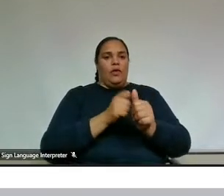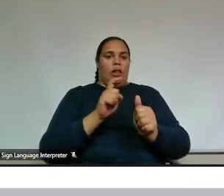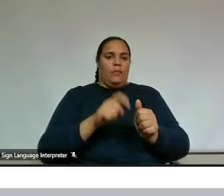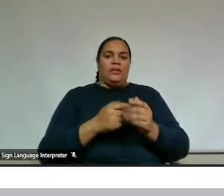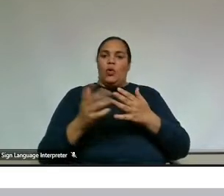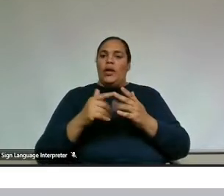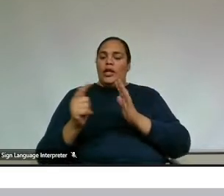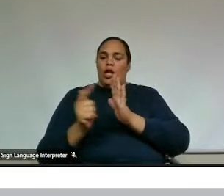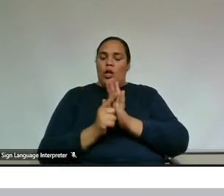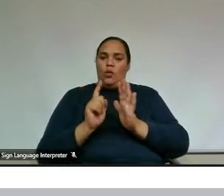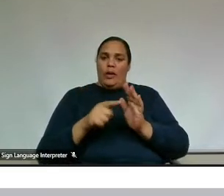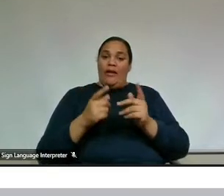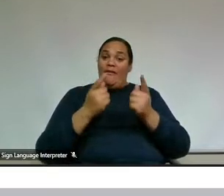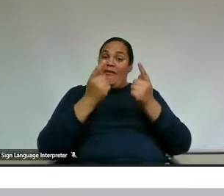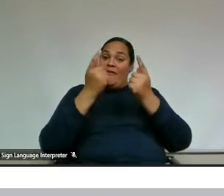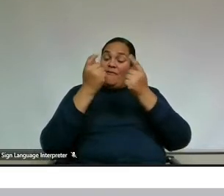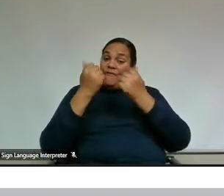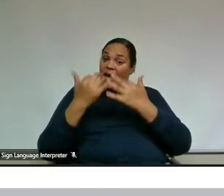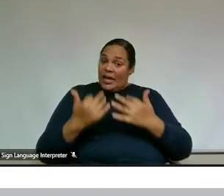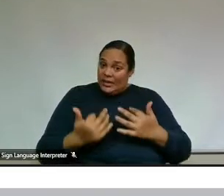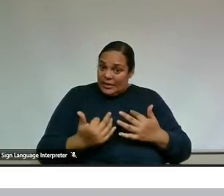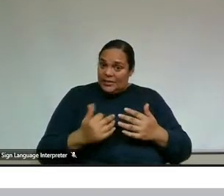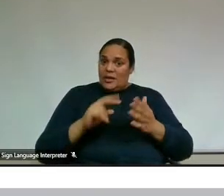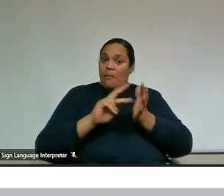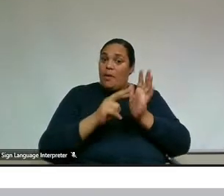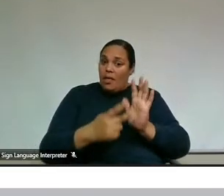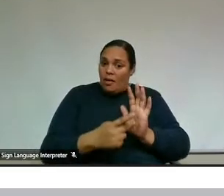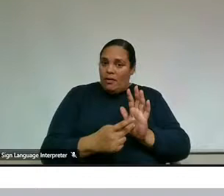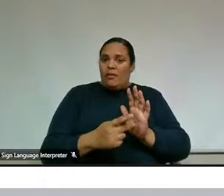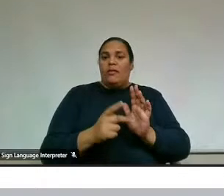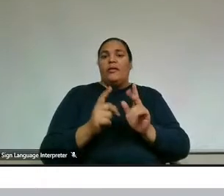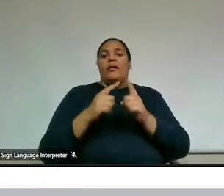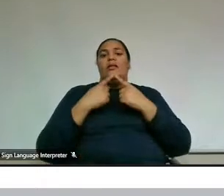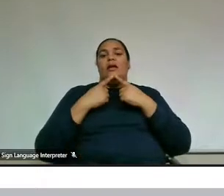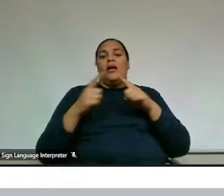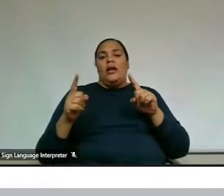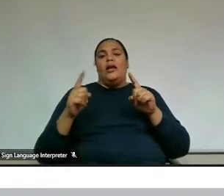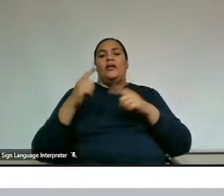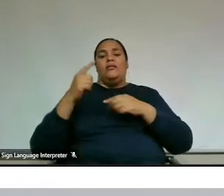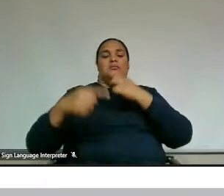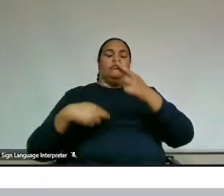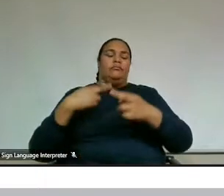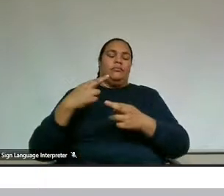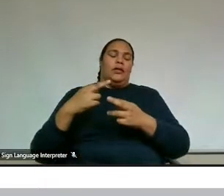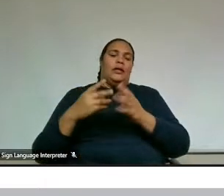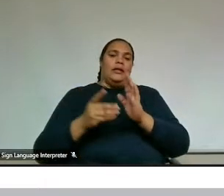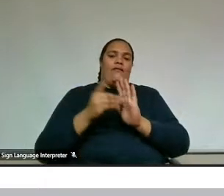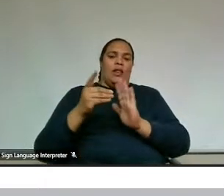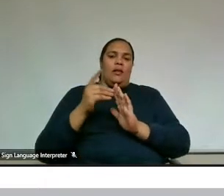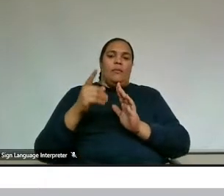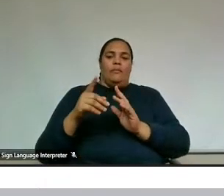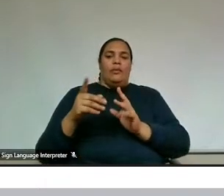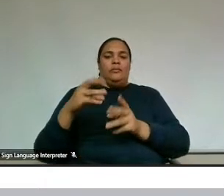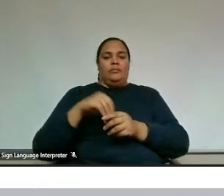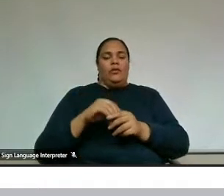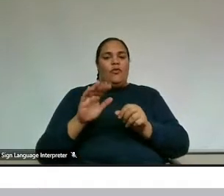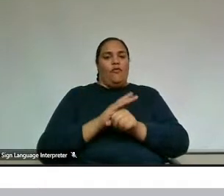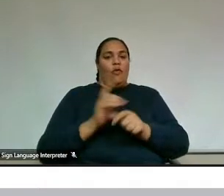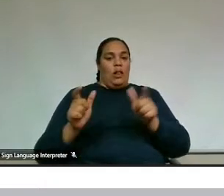law, finance, plan, declare, design, construct, development, maintain, control,